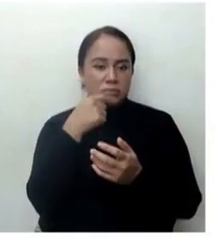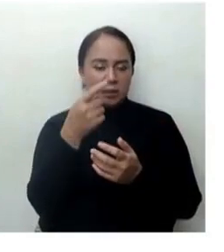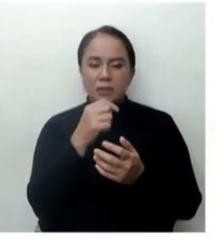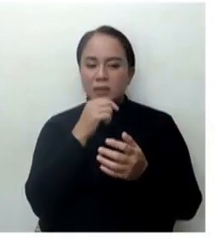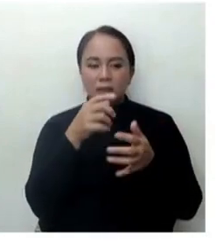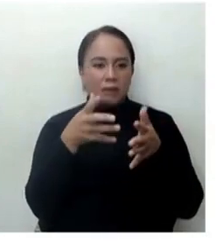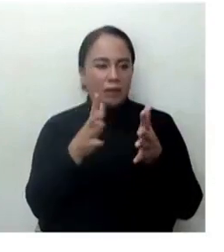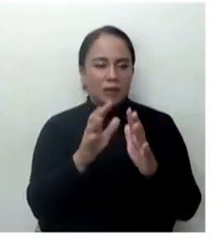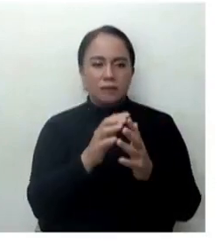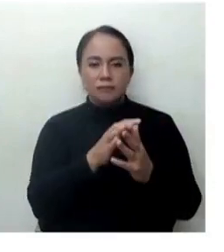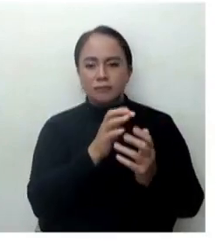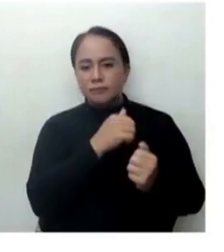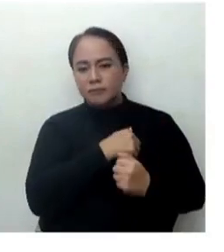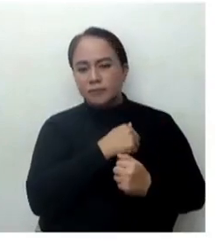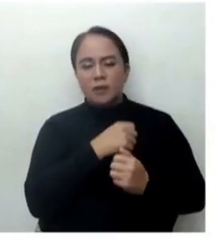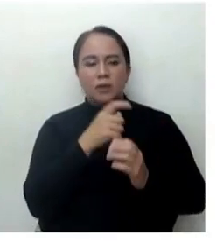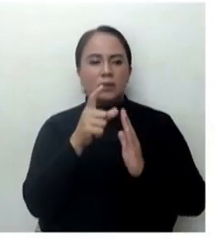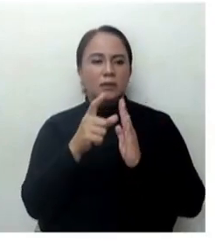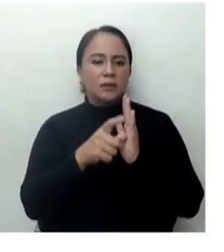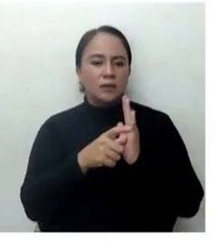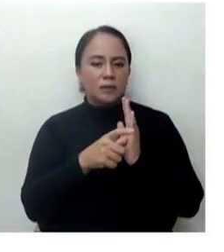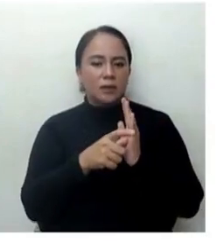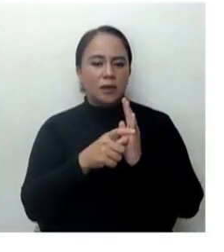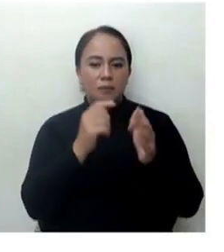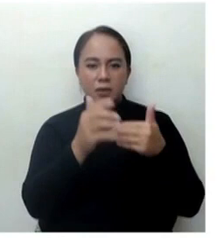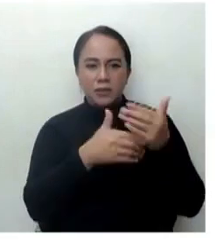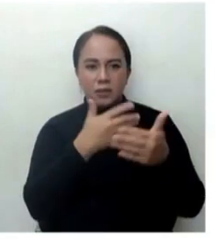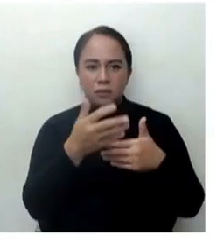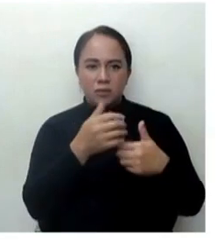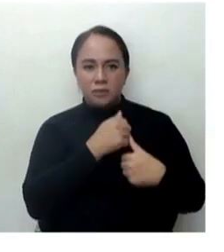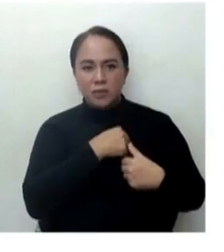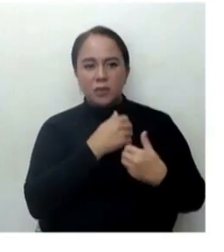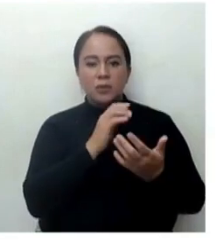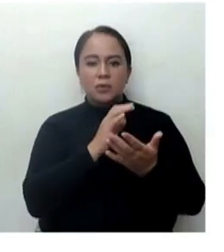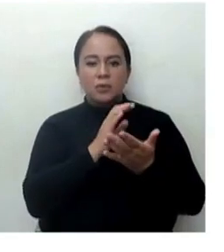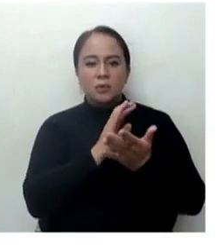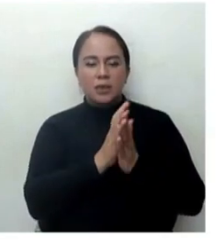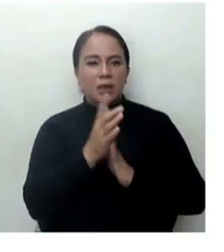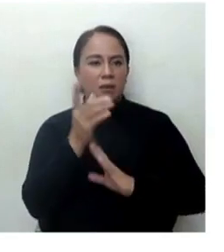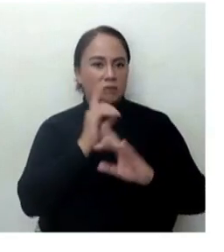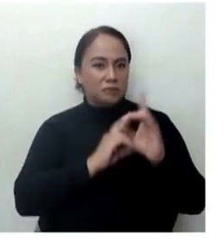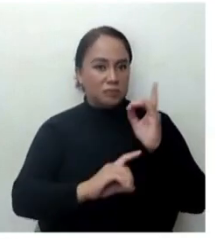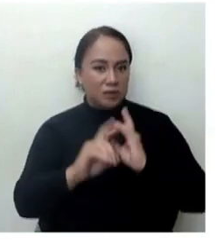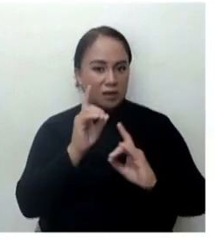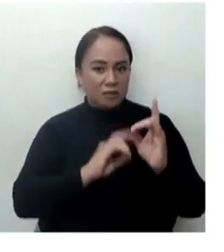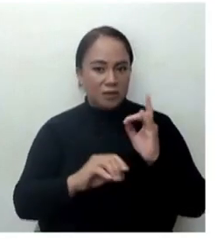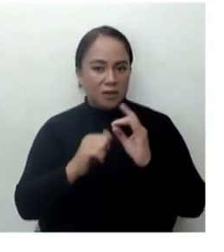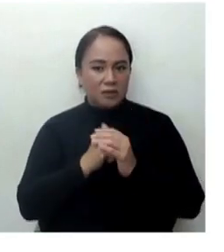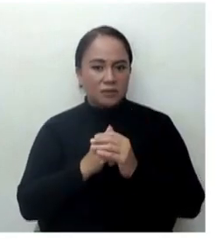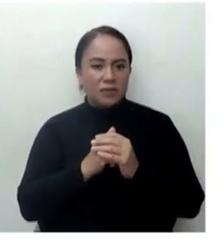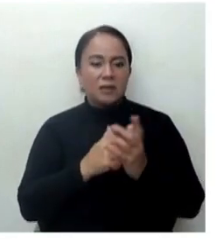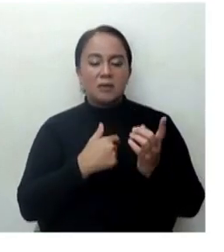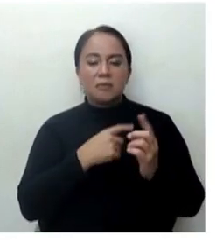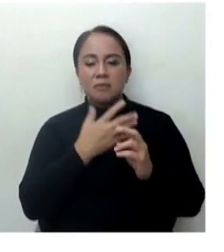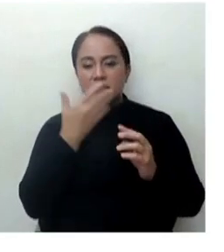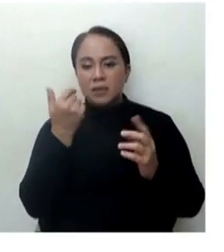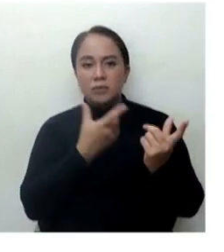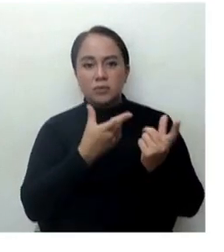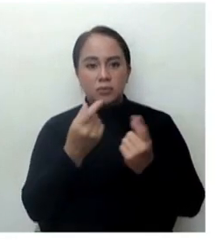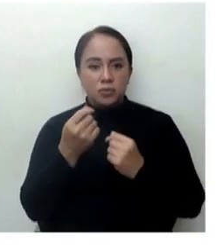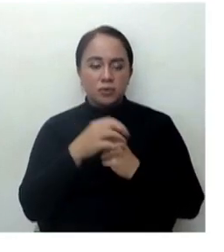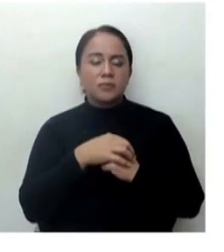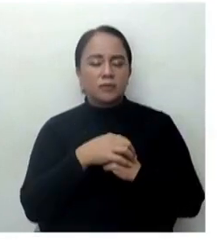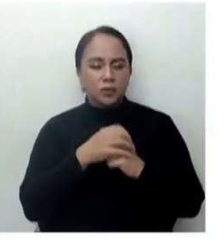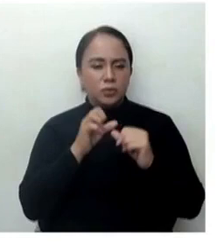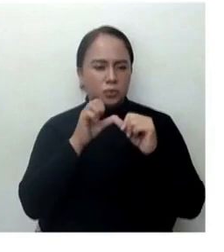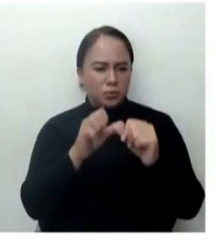the armed forces and the legal the processes of the armed forces to become a theater, well, if that's going to be the case, the best thing to do there is to